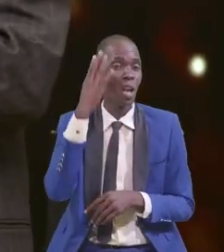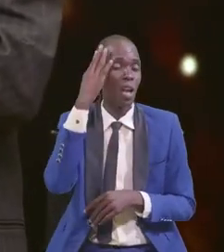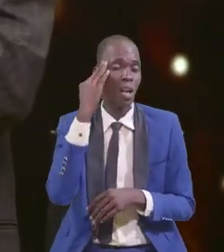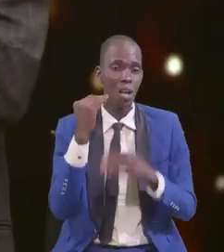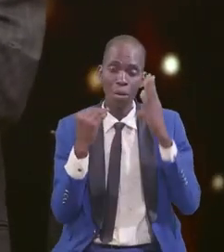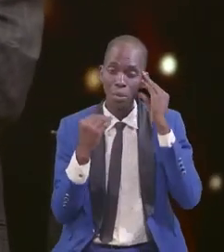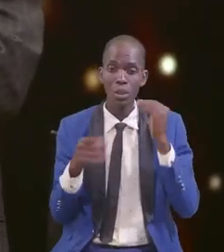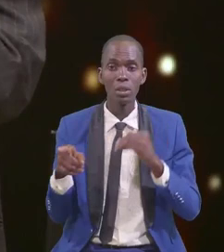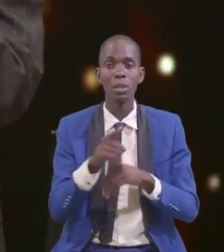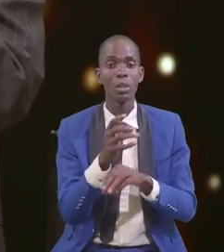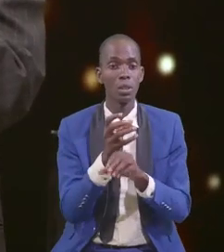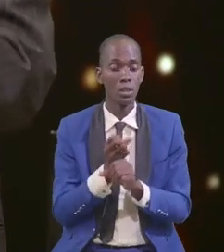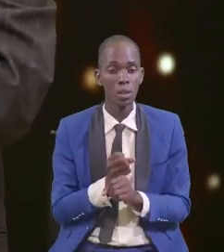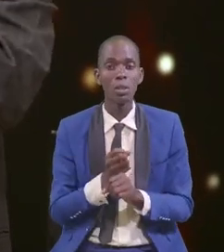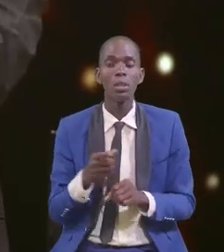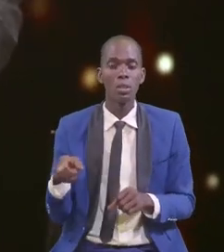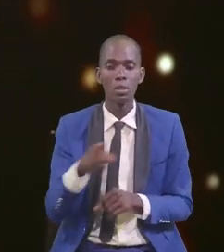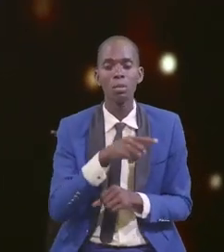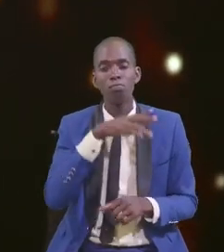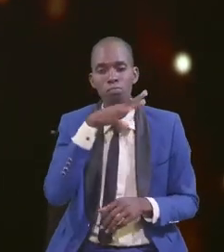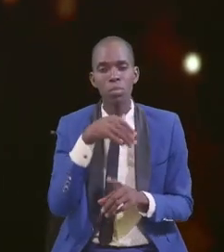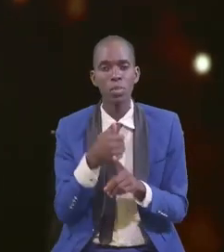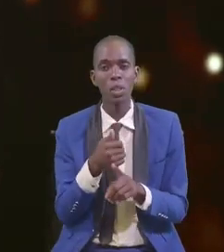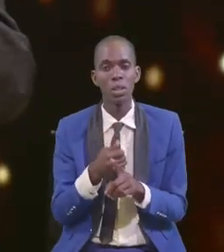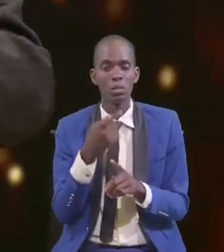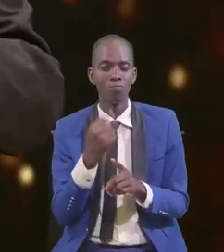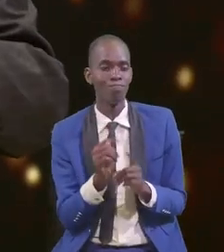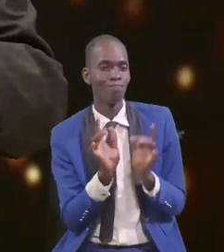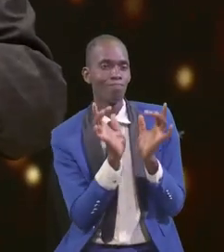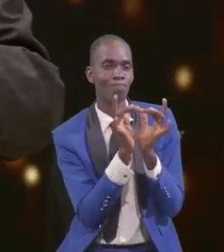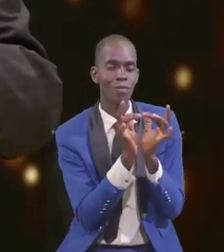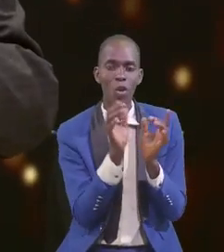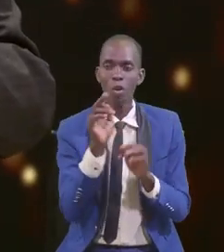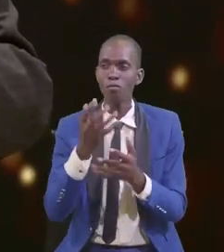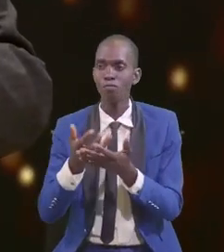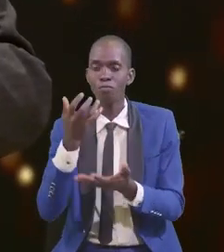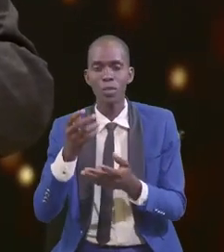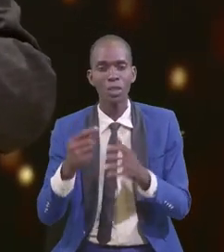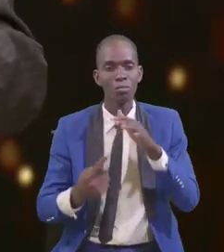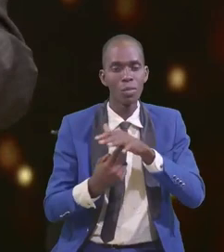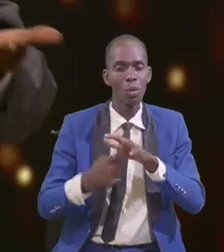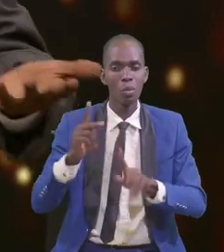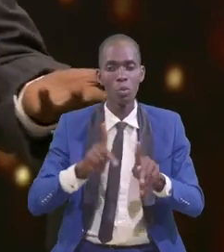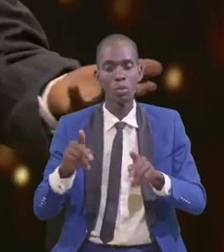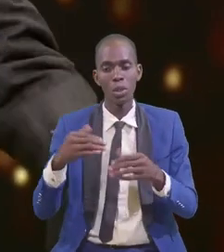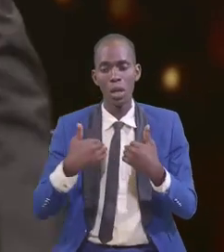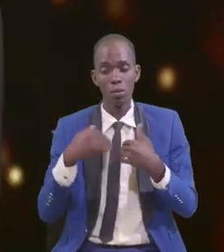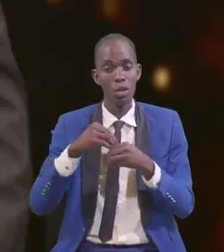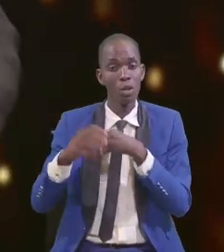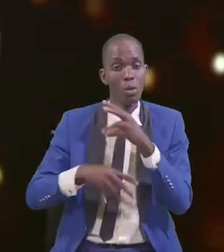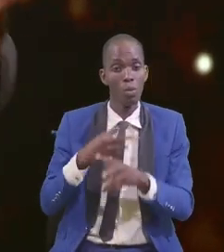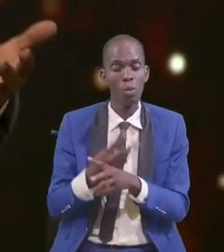they have, they corrupt themselves. The contacts they have with the world, they